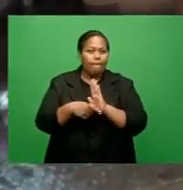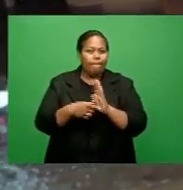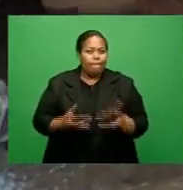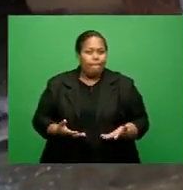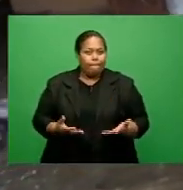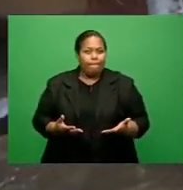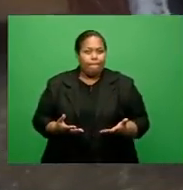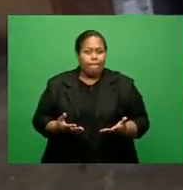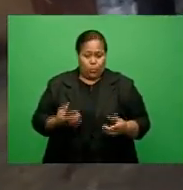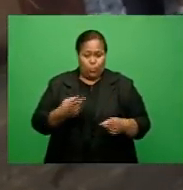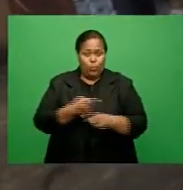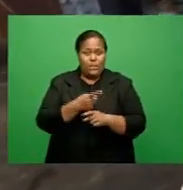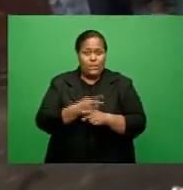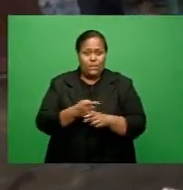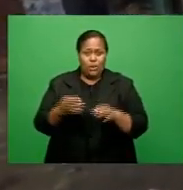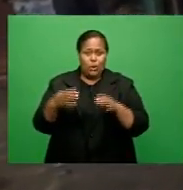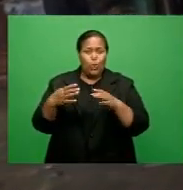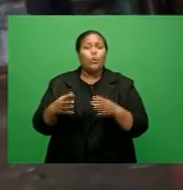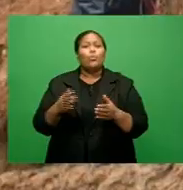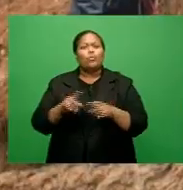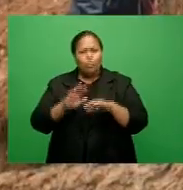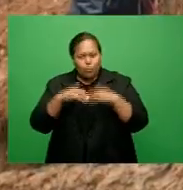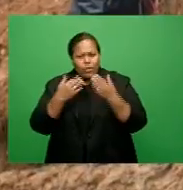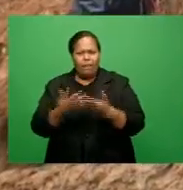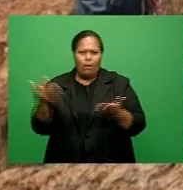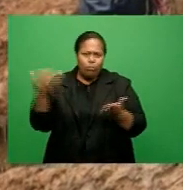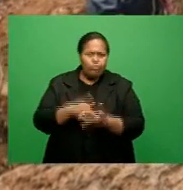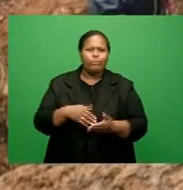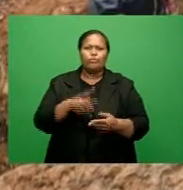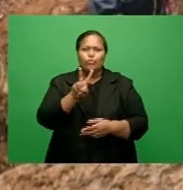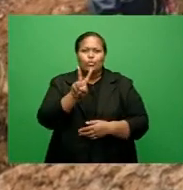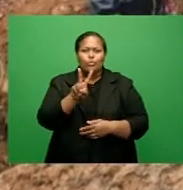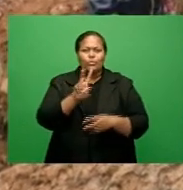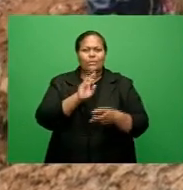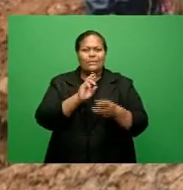crucial weeks, any single misstep